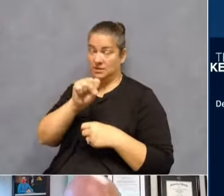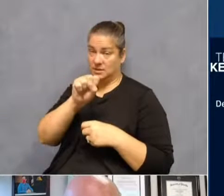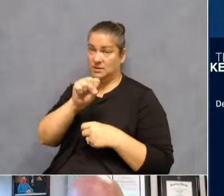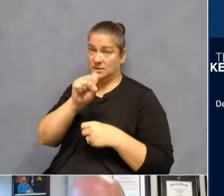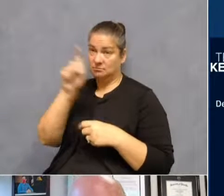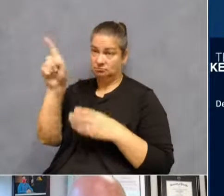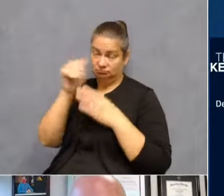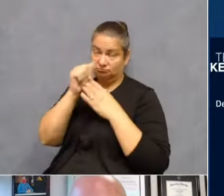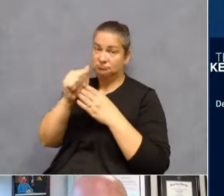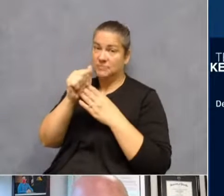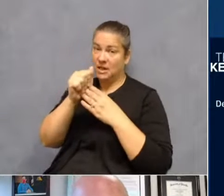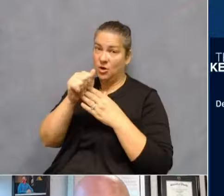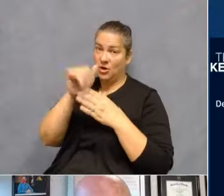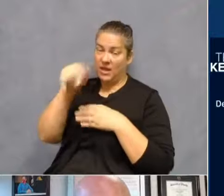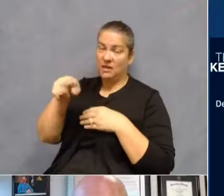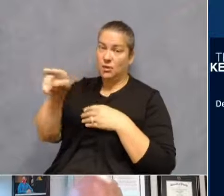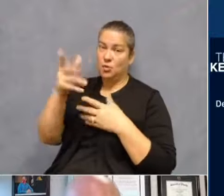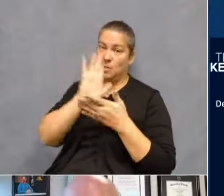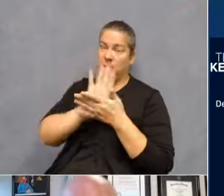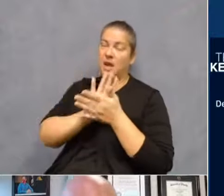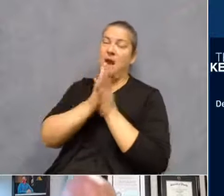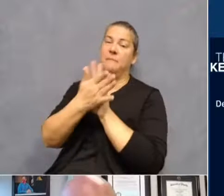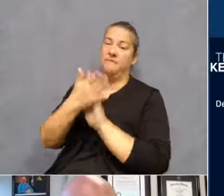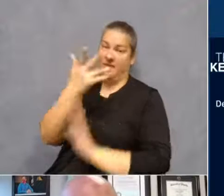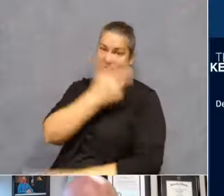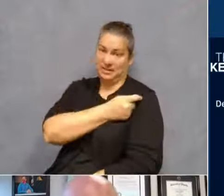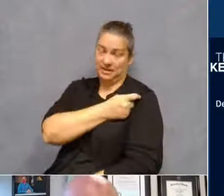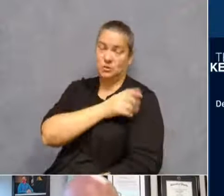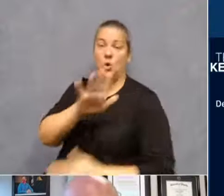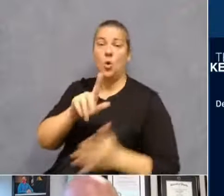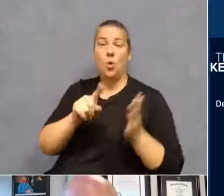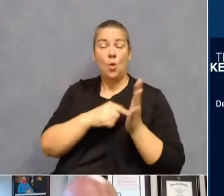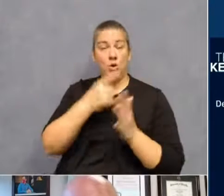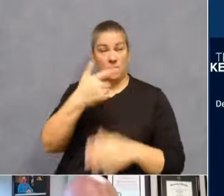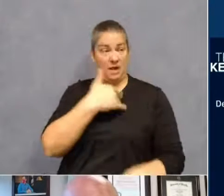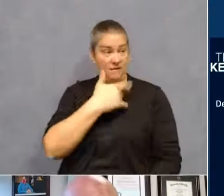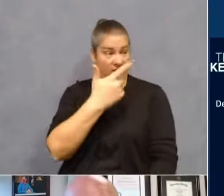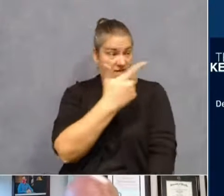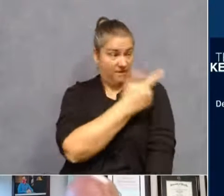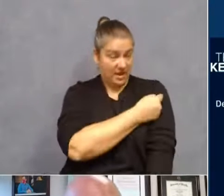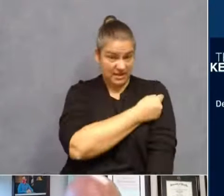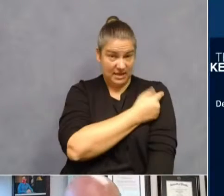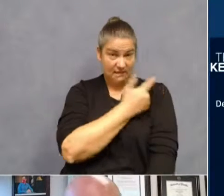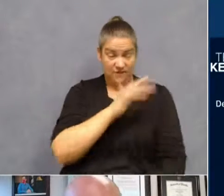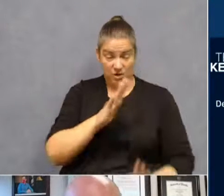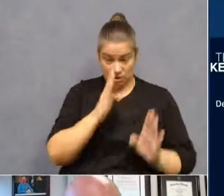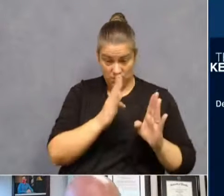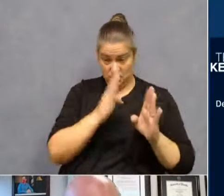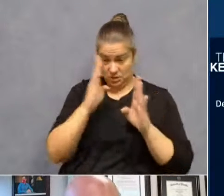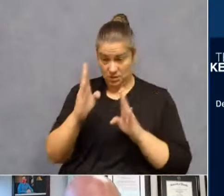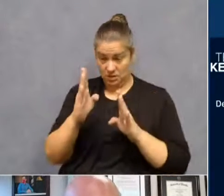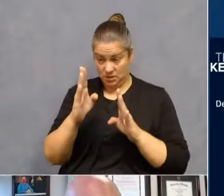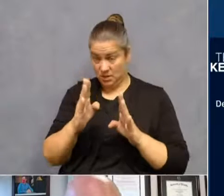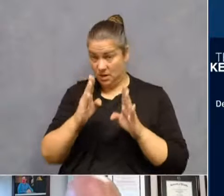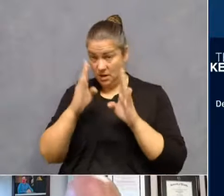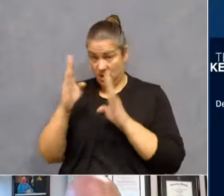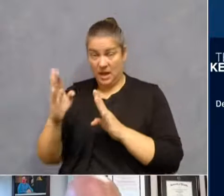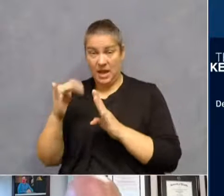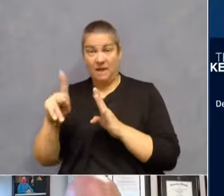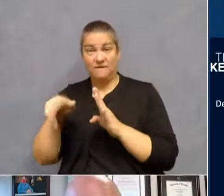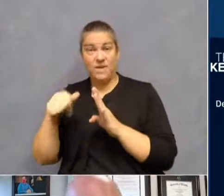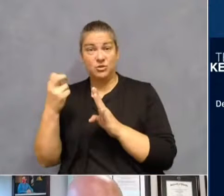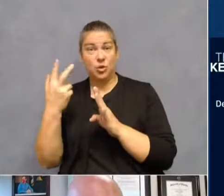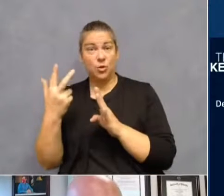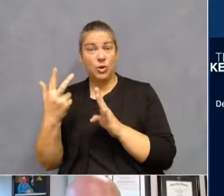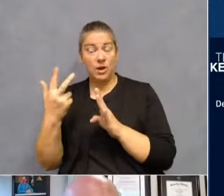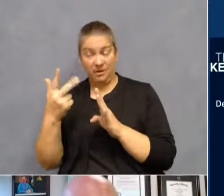vaccine. So once you have a vaccine that gets past phase 3 and the manufacturer says this vaccine is ready to go, we're